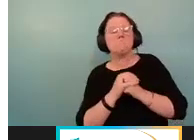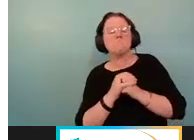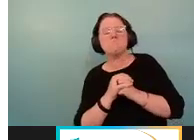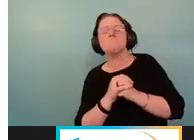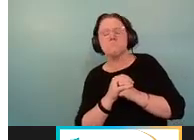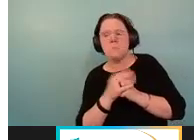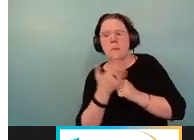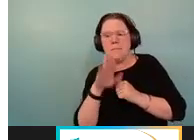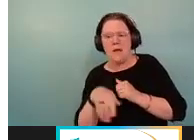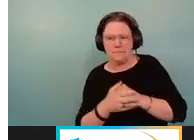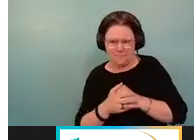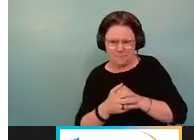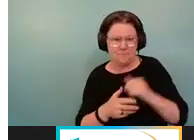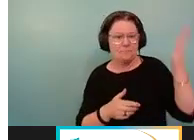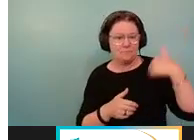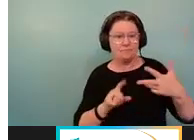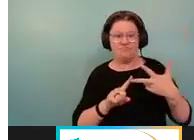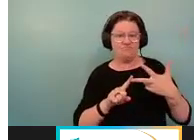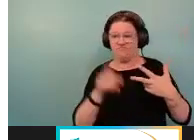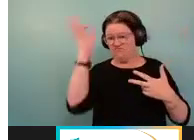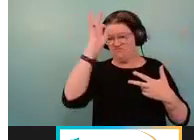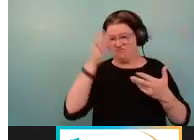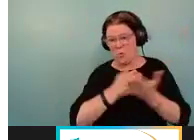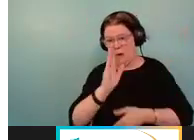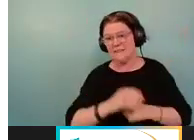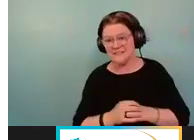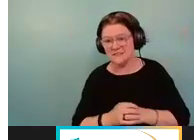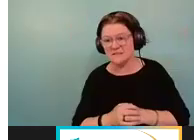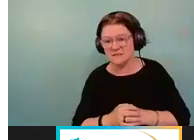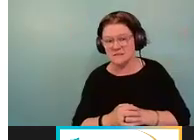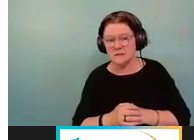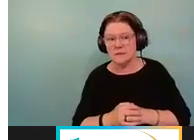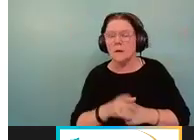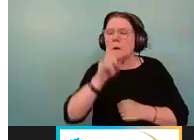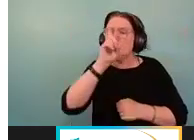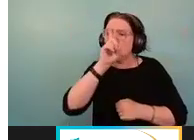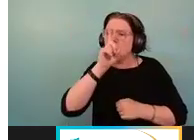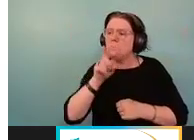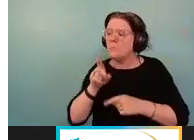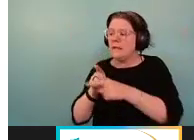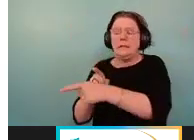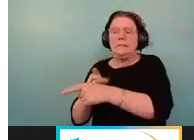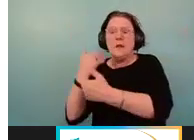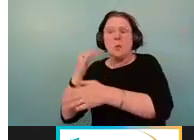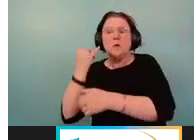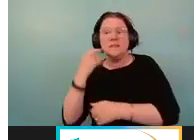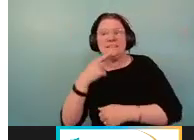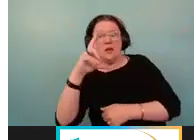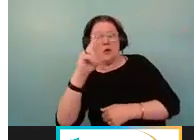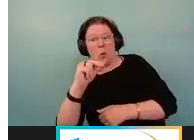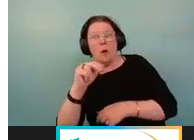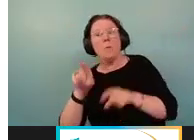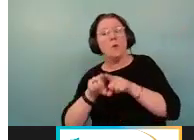actors. Not aware of their rights. I often say not aware of their right to say no, but also not aware of their right to